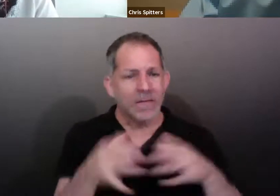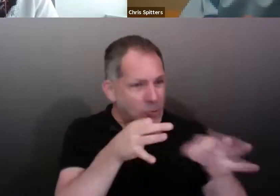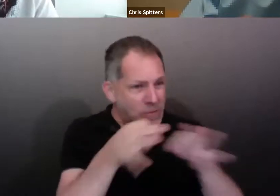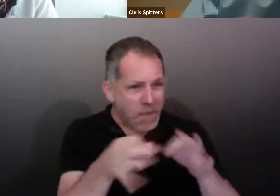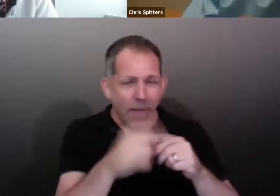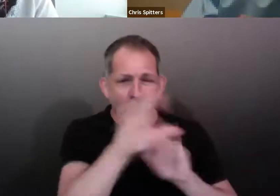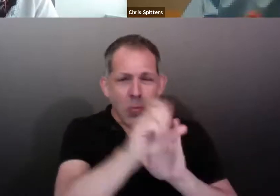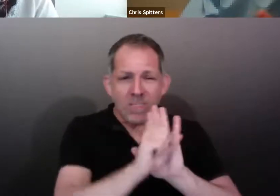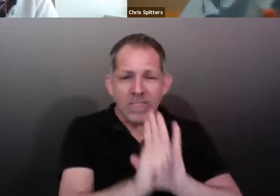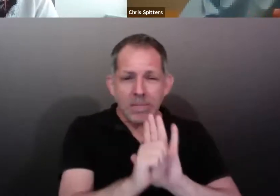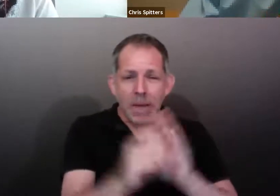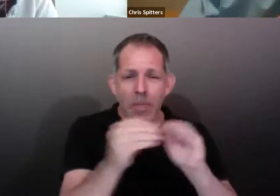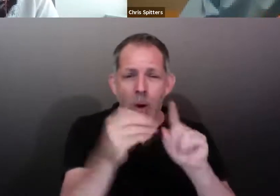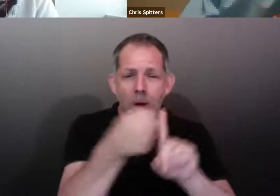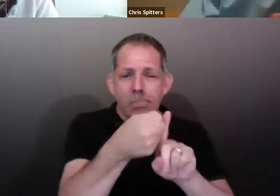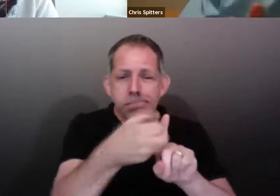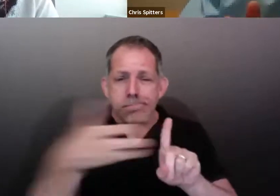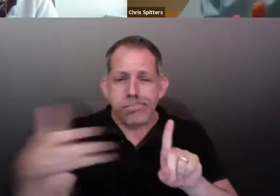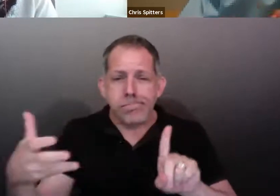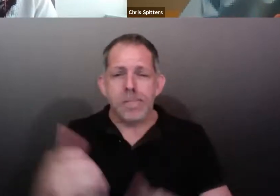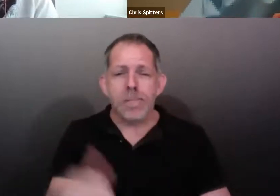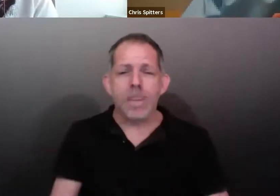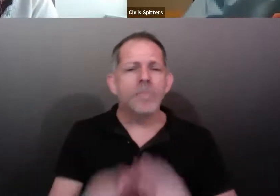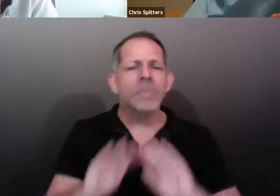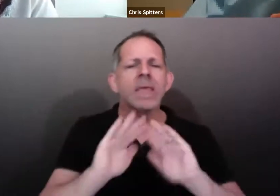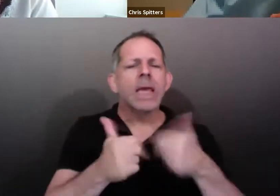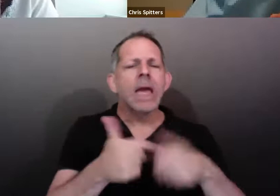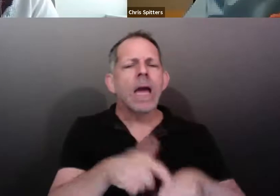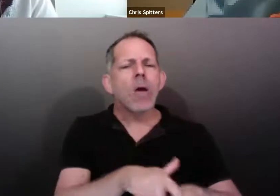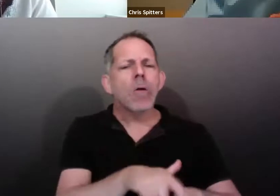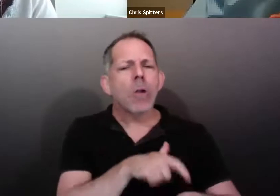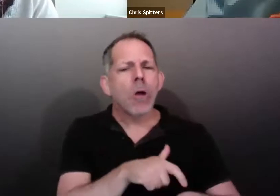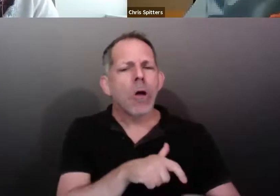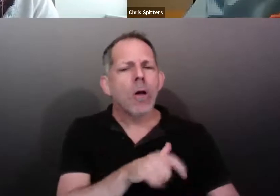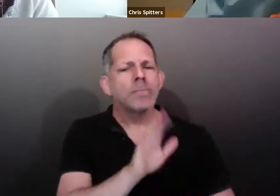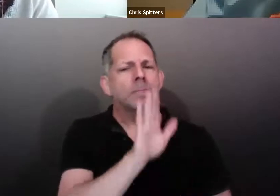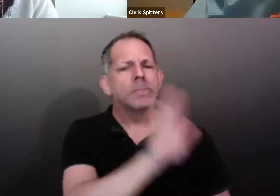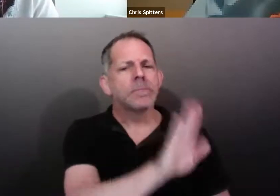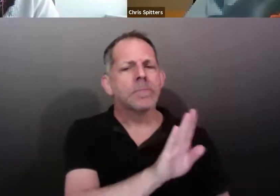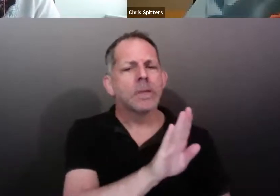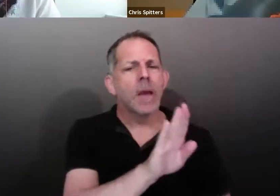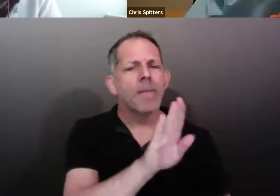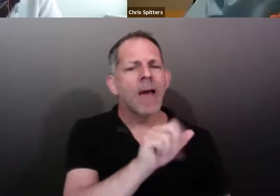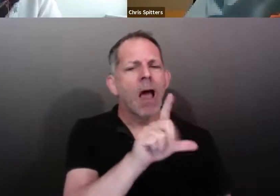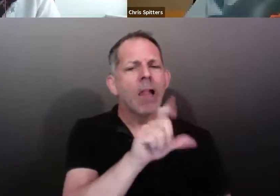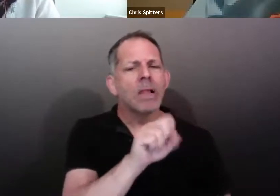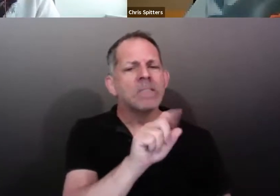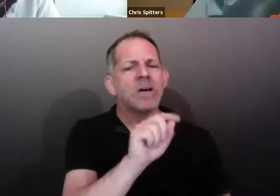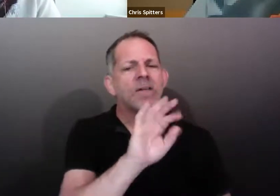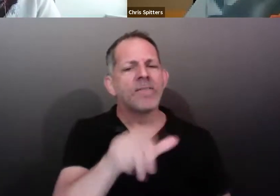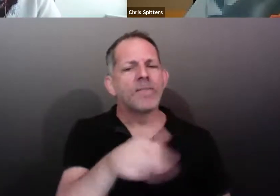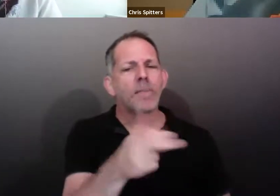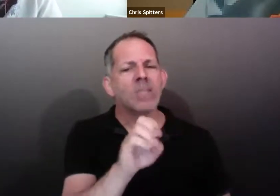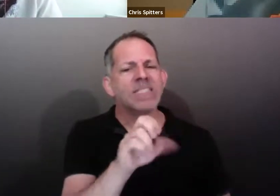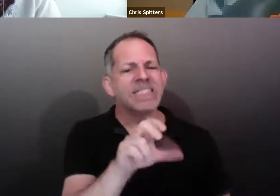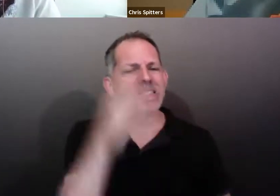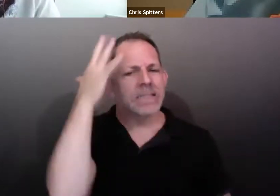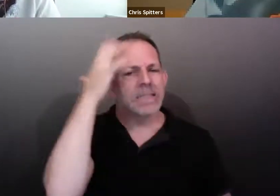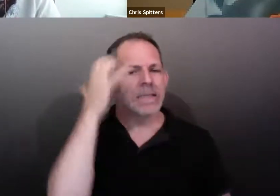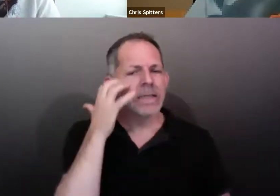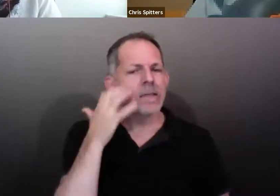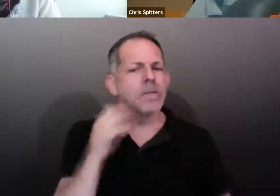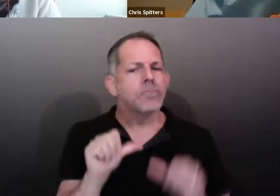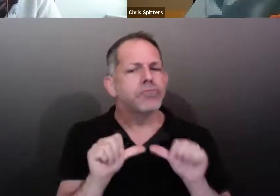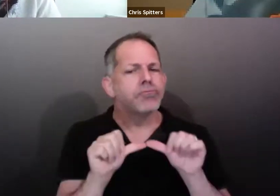about how long the Bell's palsy might last and any of the other effects? Yeah. I will share